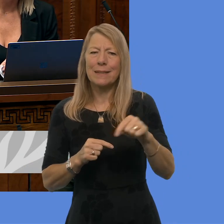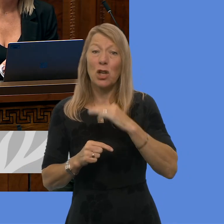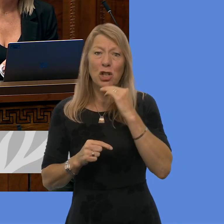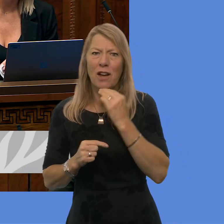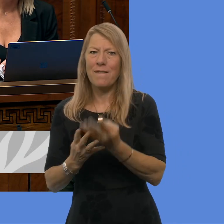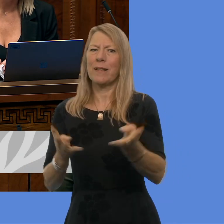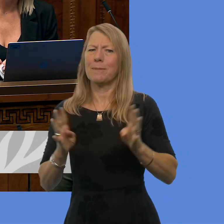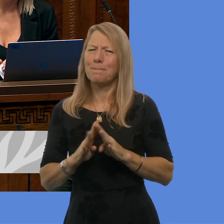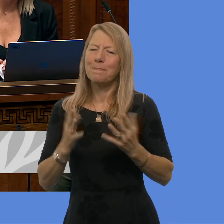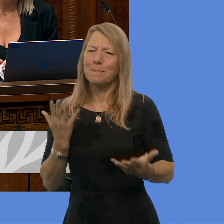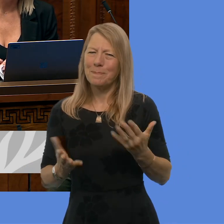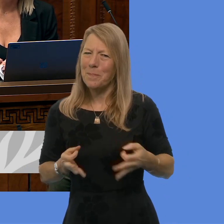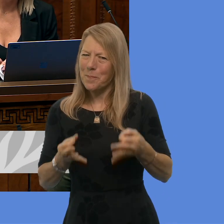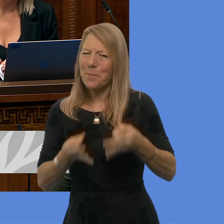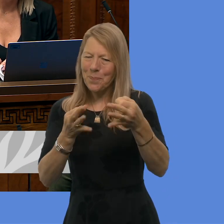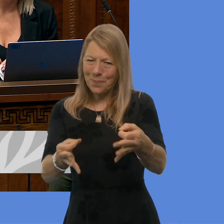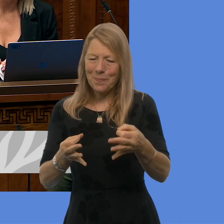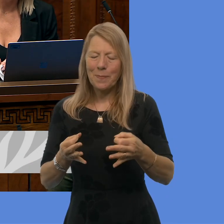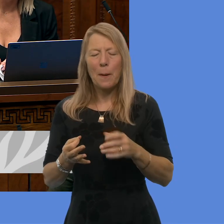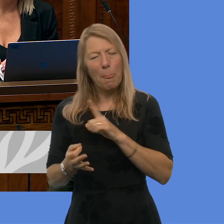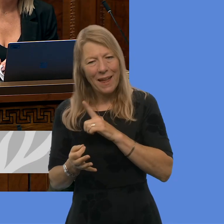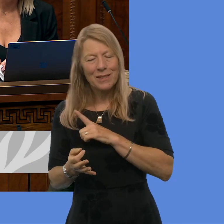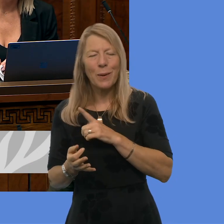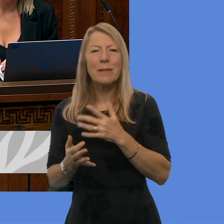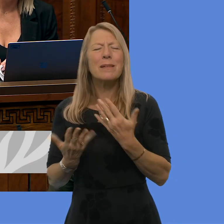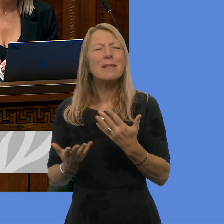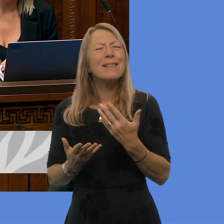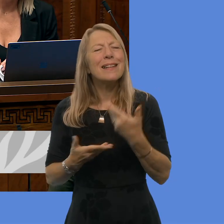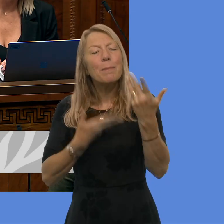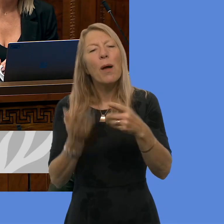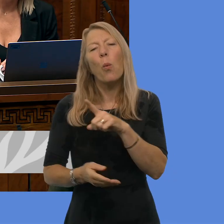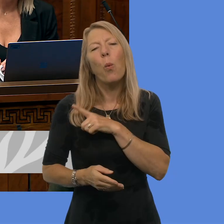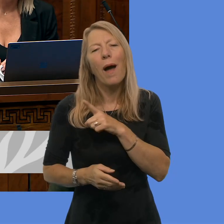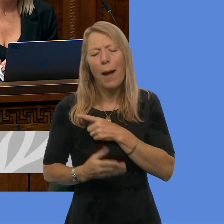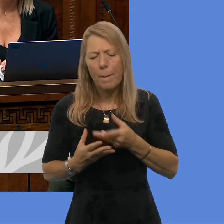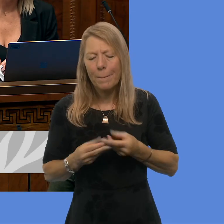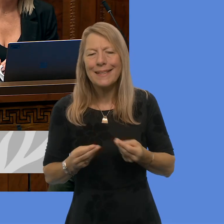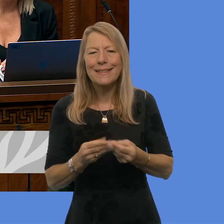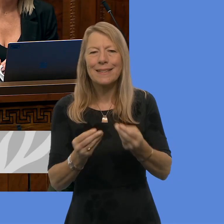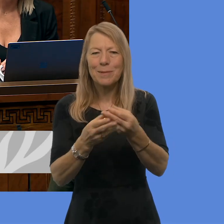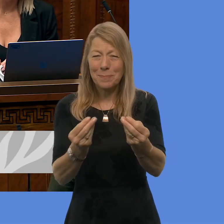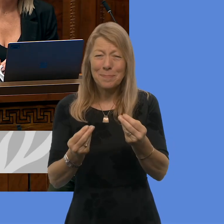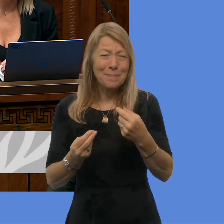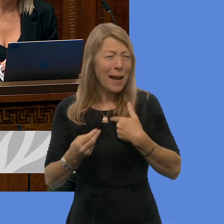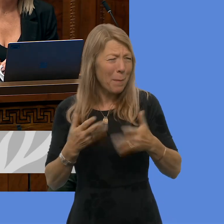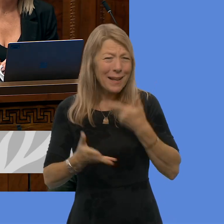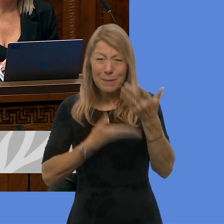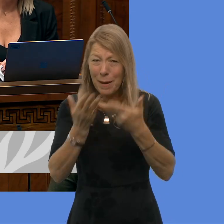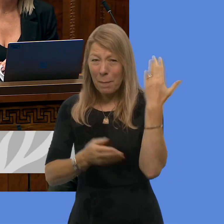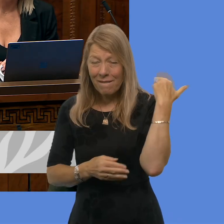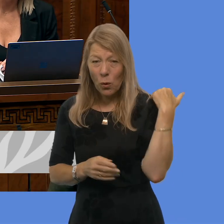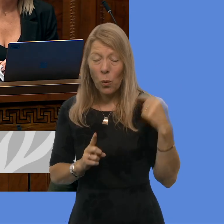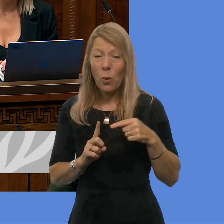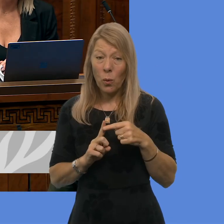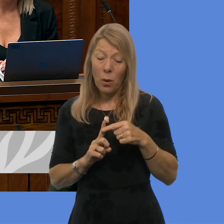the issue of delay in making appointments. So just by way of explanation, I believe I've done so in the chamber before, but interviews for the